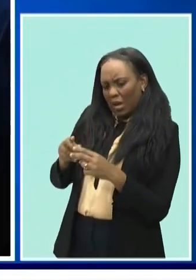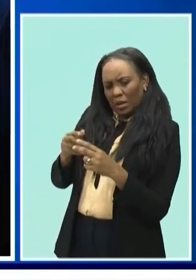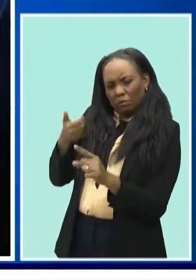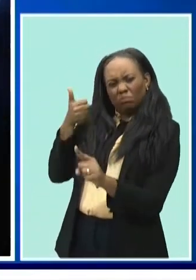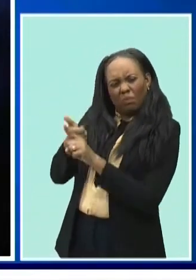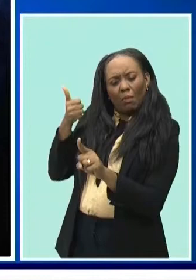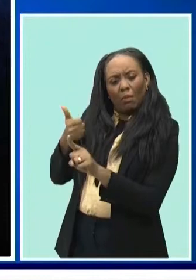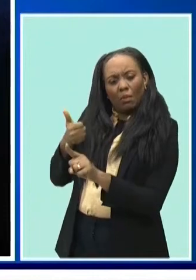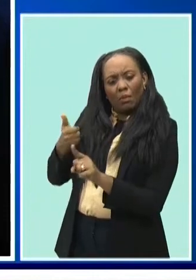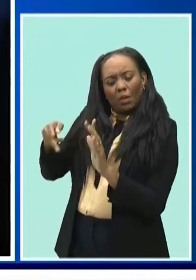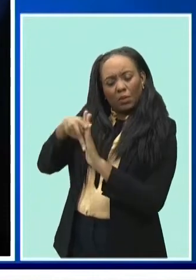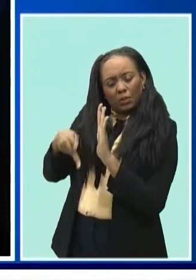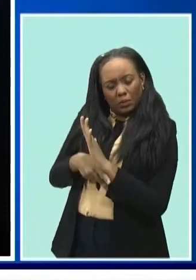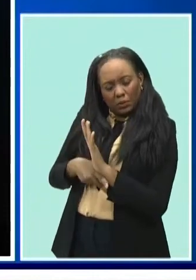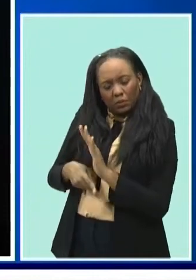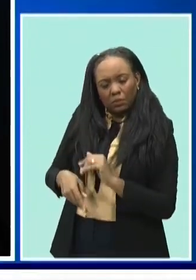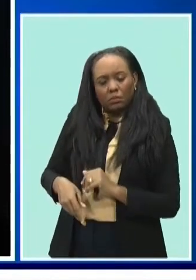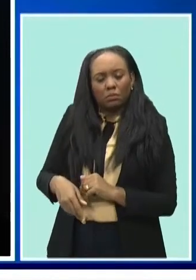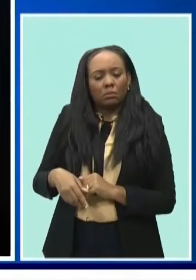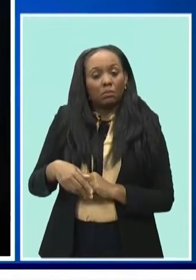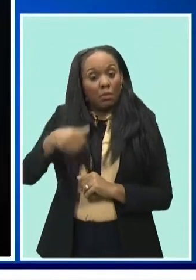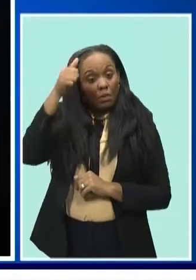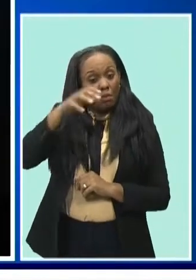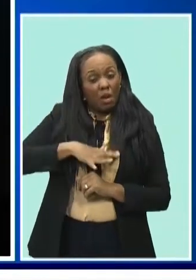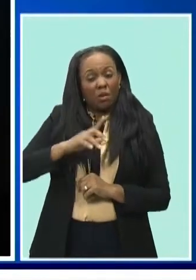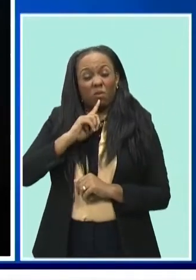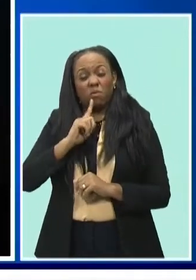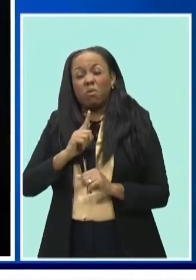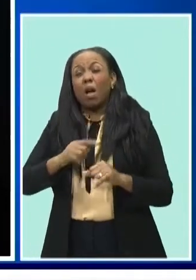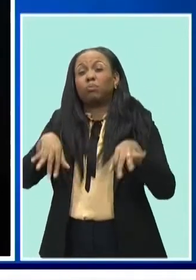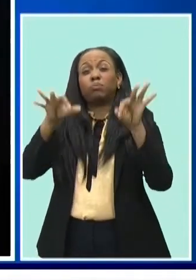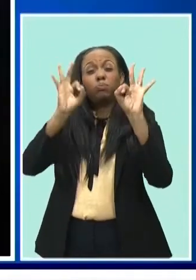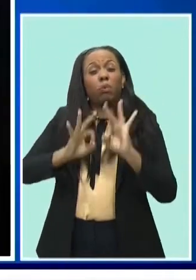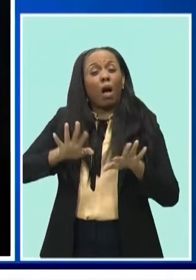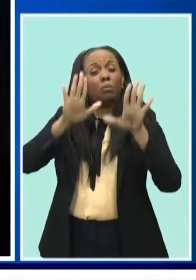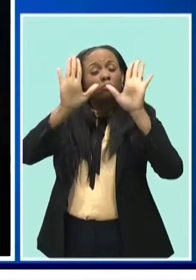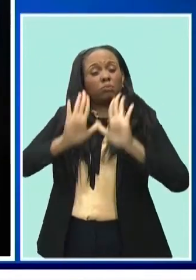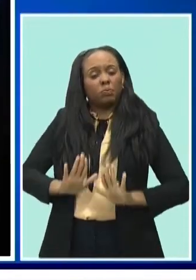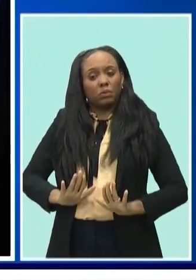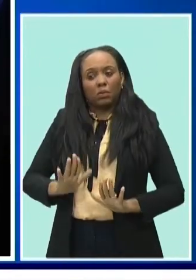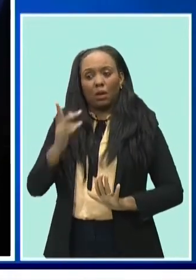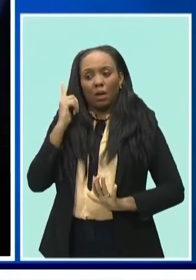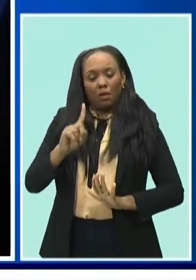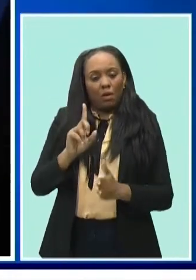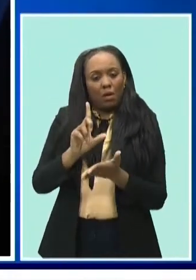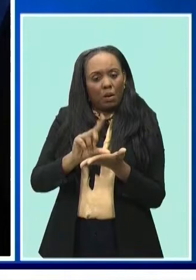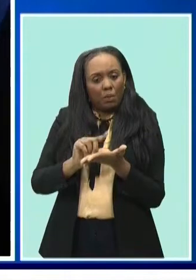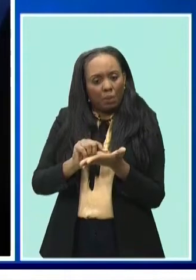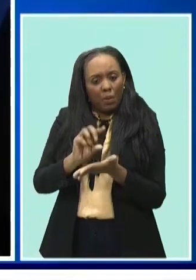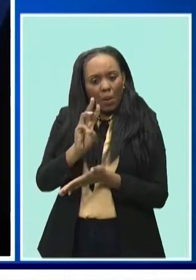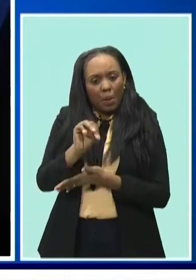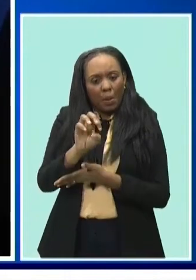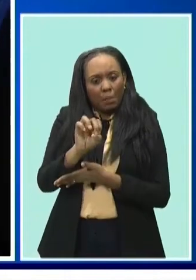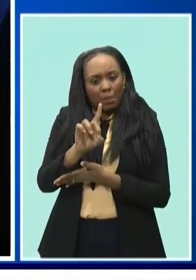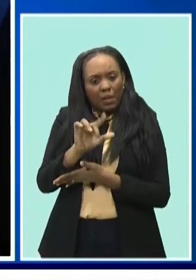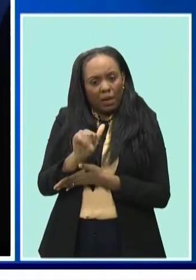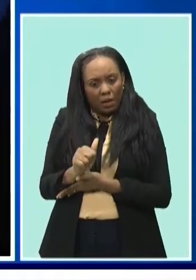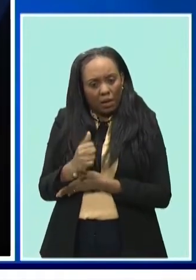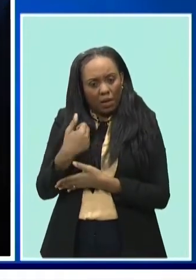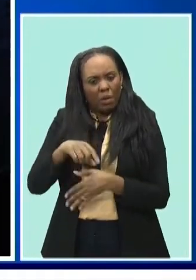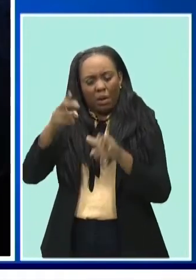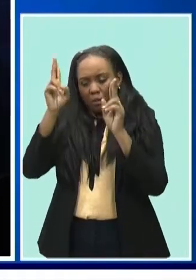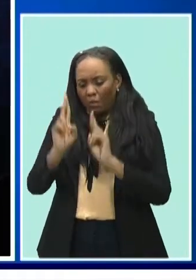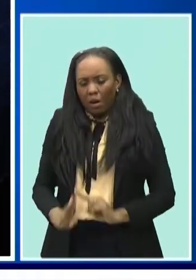principle. Harold Hoyte was an exemplar for the media profession. We honor his work